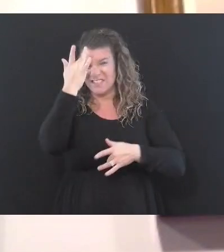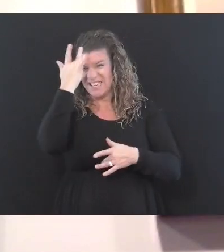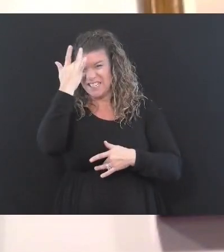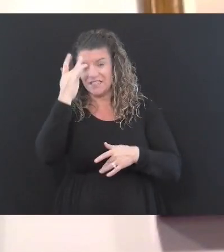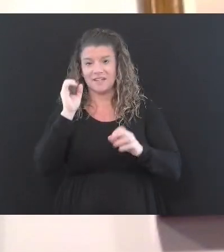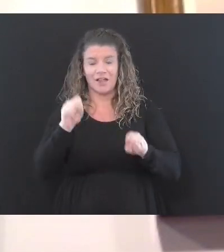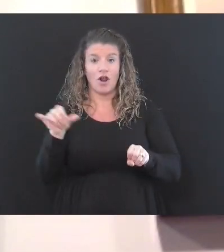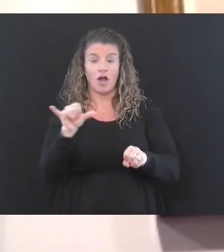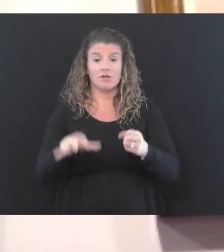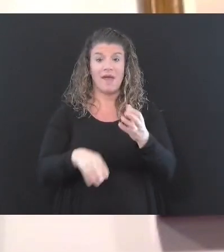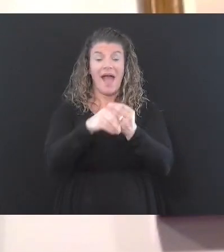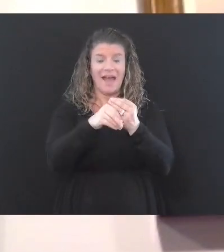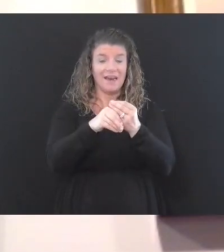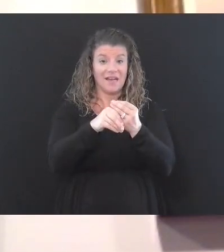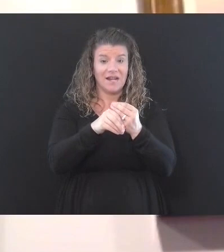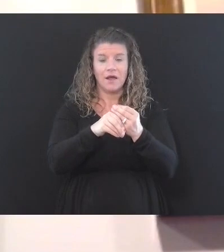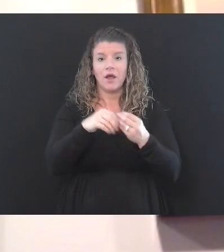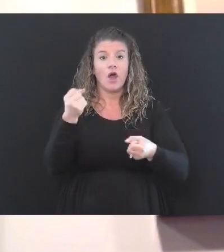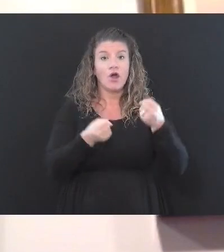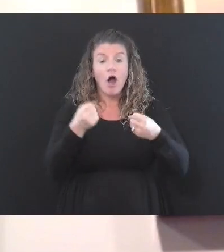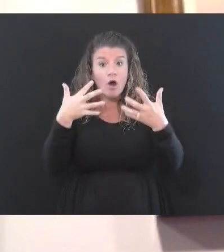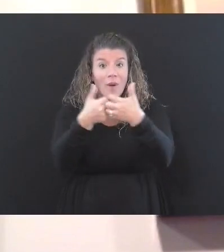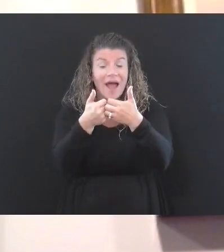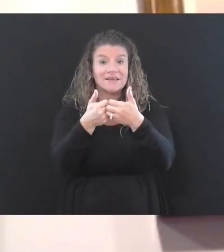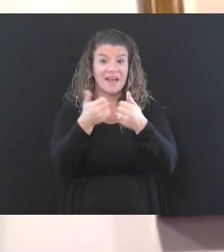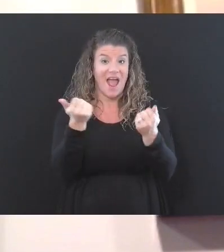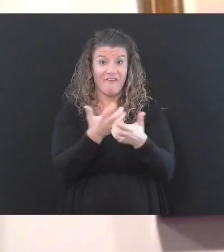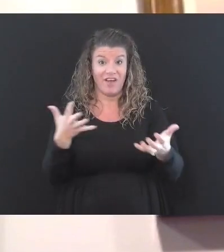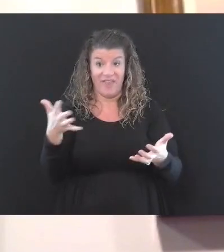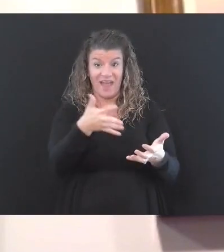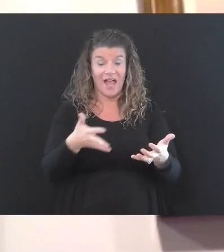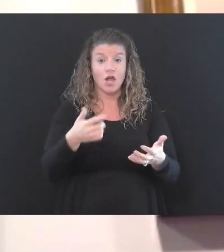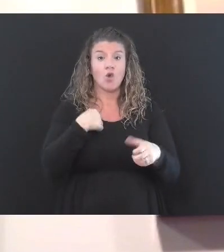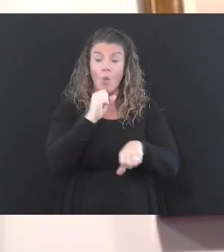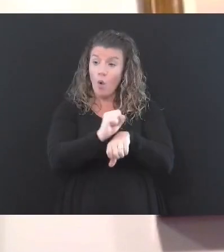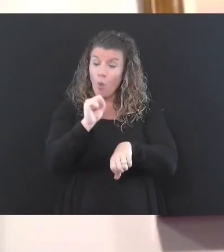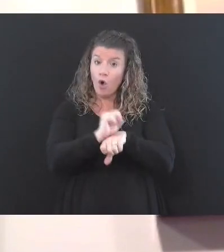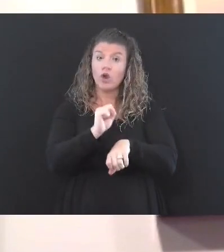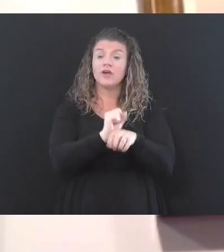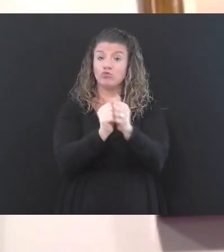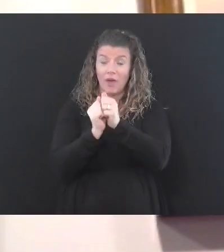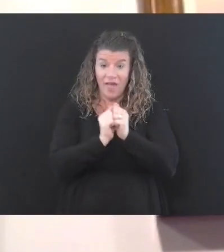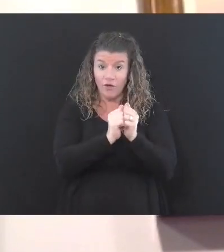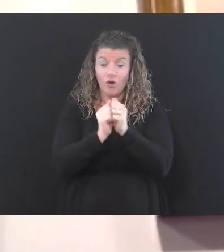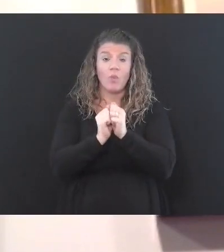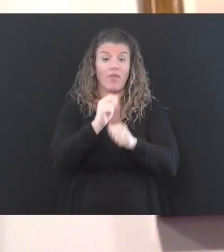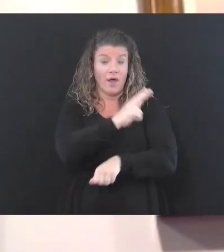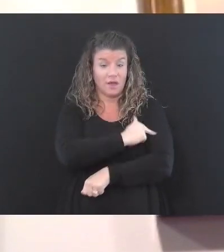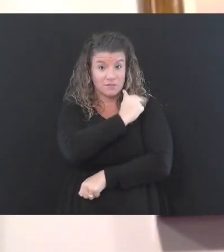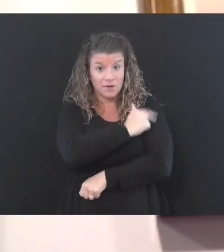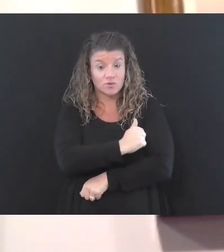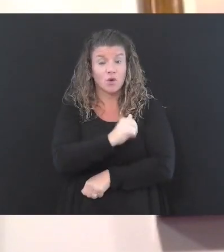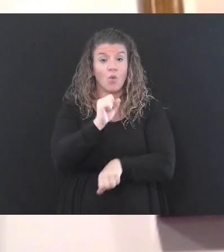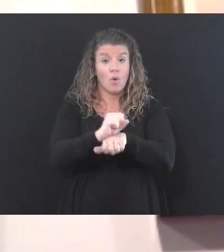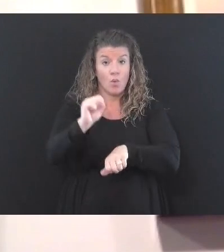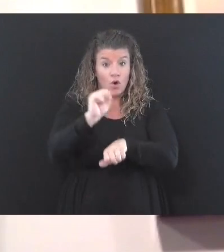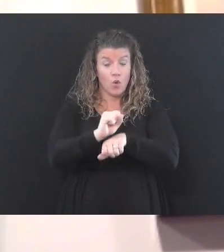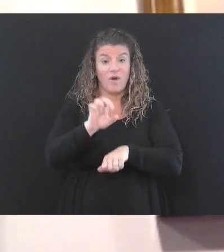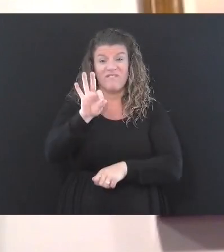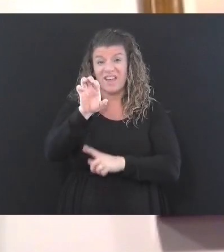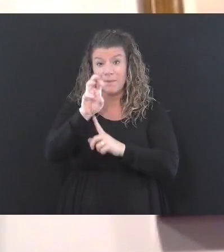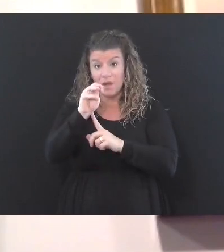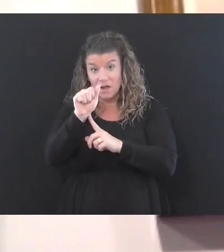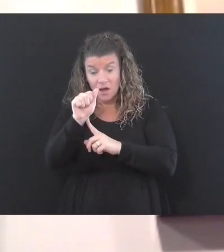be acute, or traumas, car wrecks, etc. So we are working closely with the hospitals, we're working with